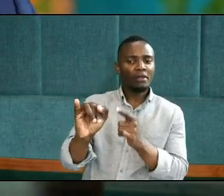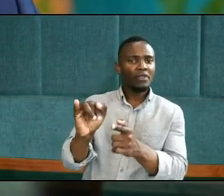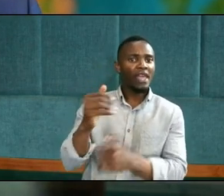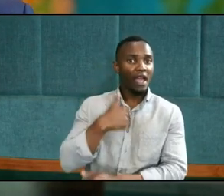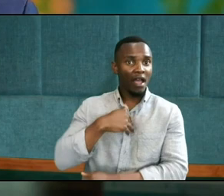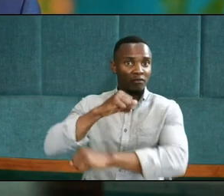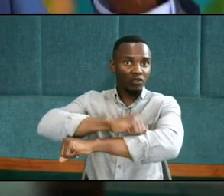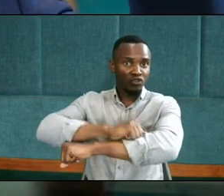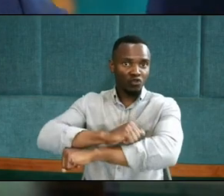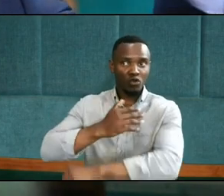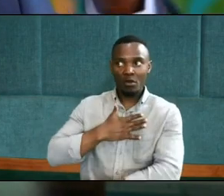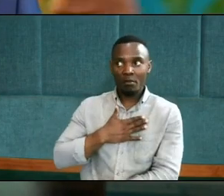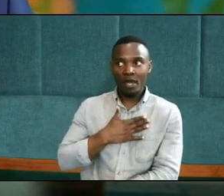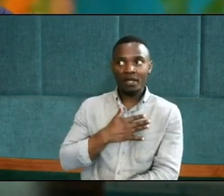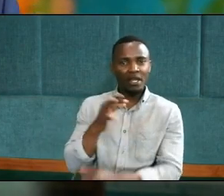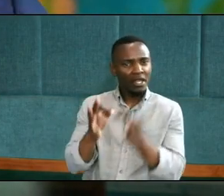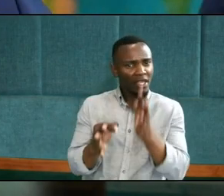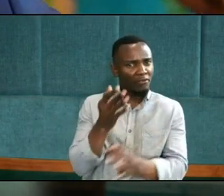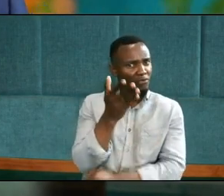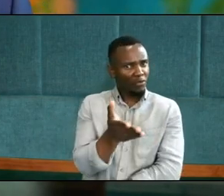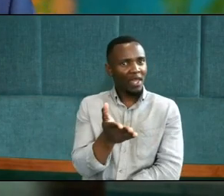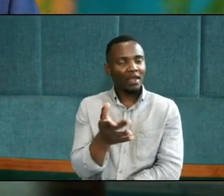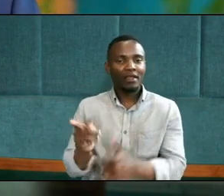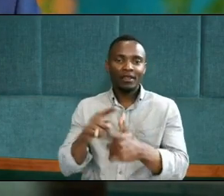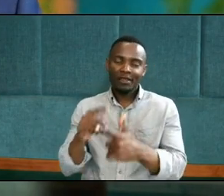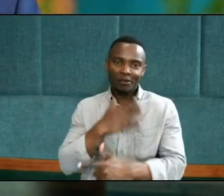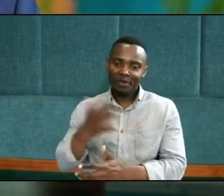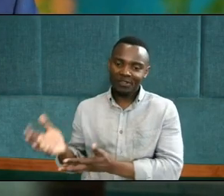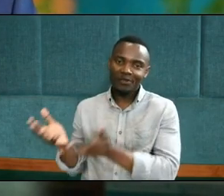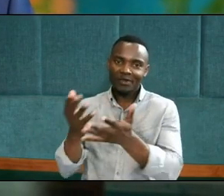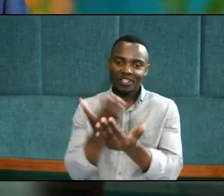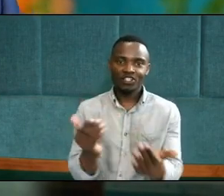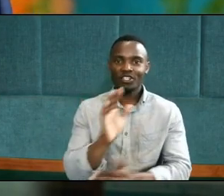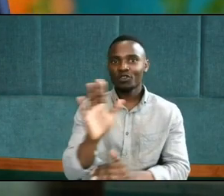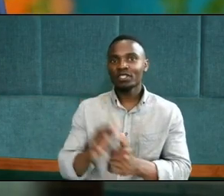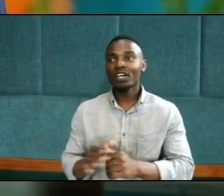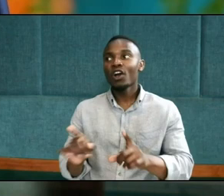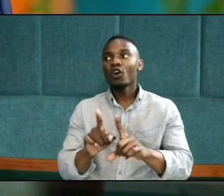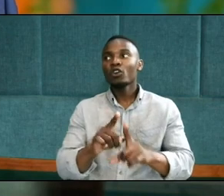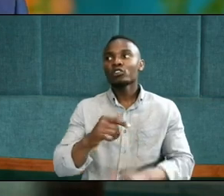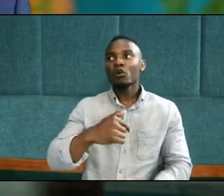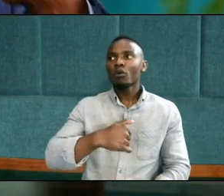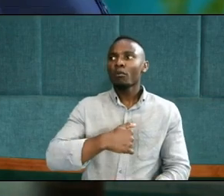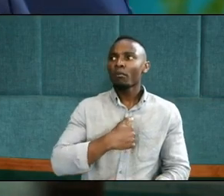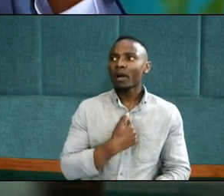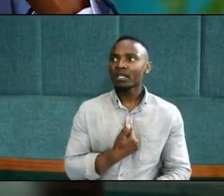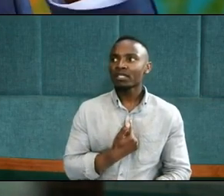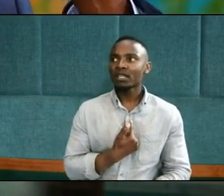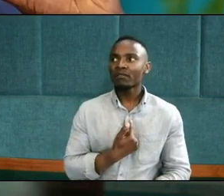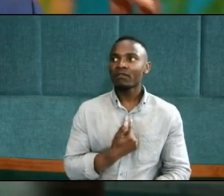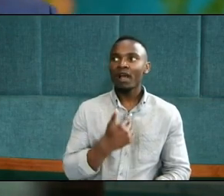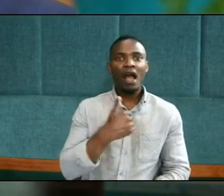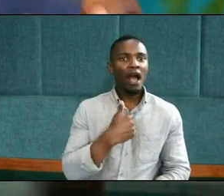school, so if you are there, you can bring your kids, Babu. Eh? I'm also running a rehabilitation center for those who